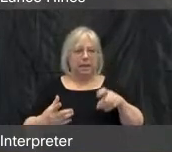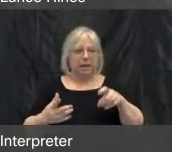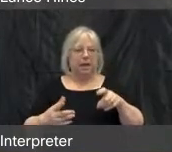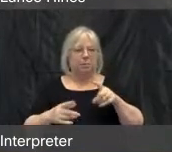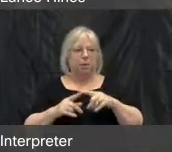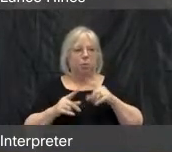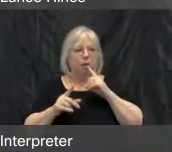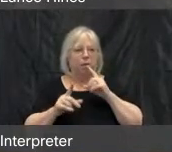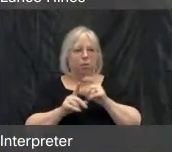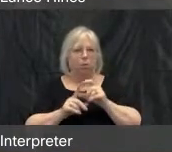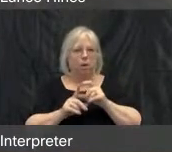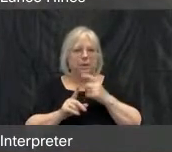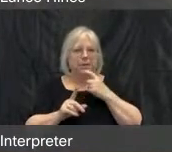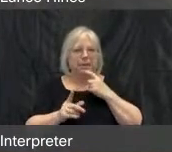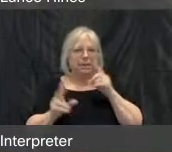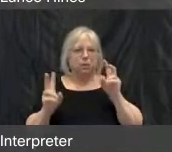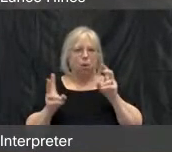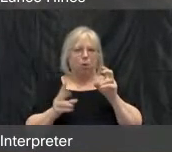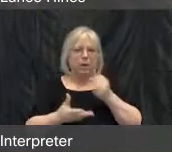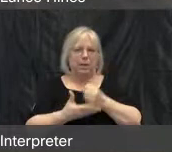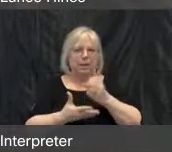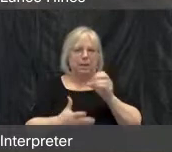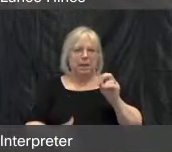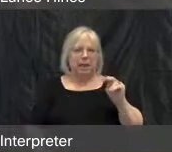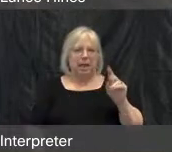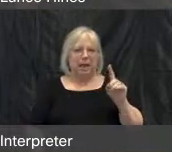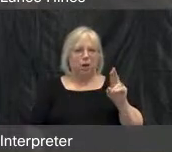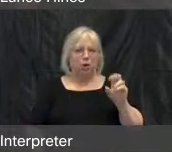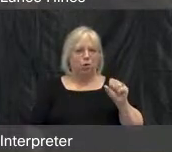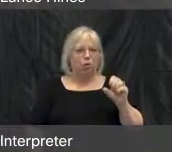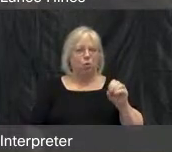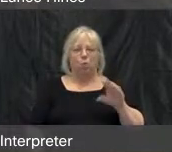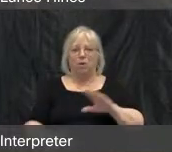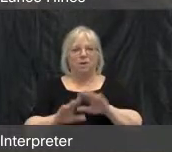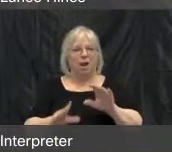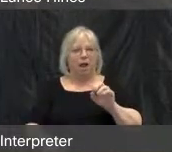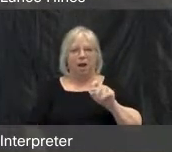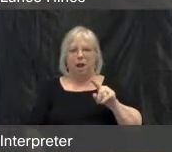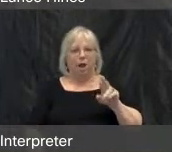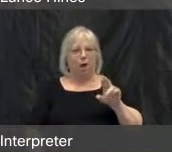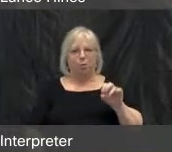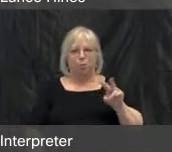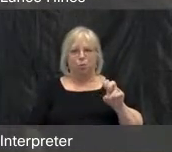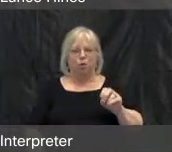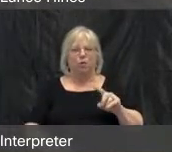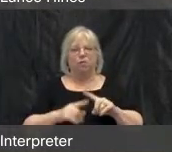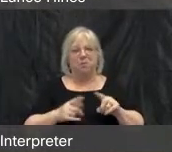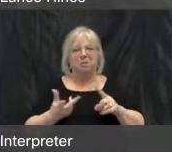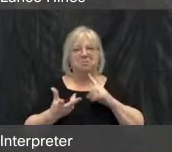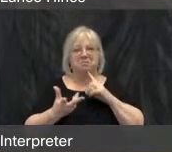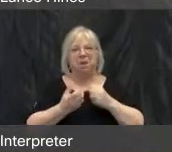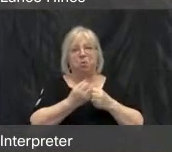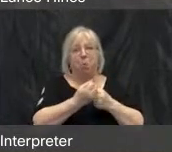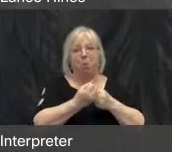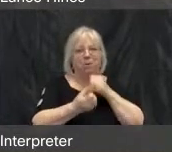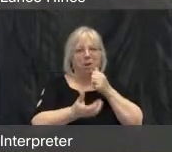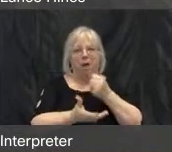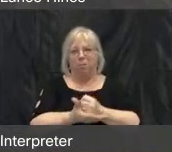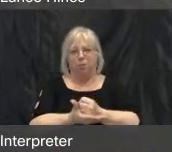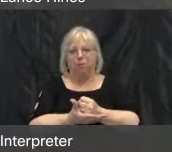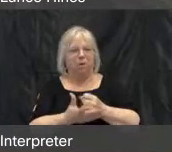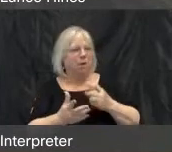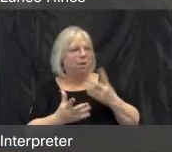says, it says endorse, not approve. If you look at the wording and the language, so why would it have to go and